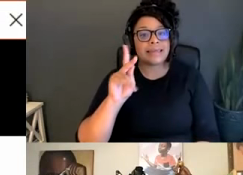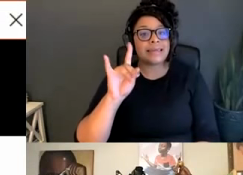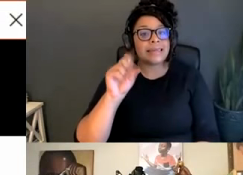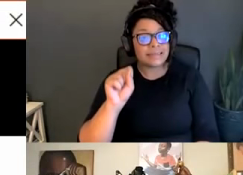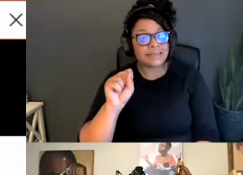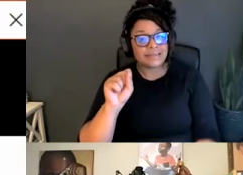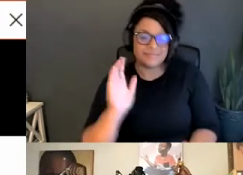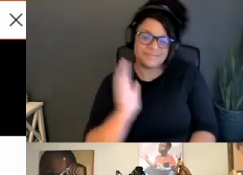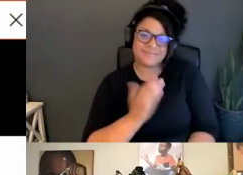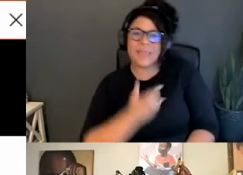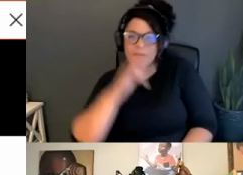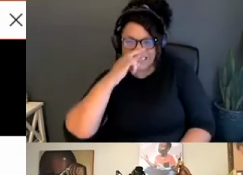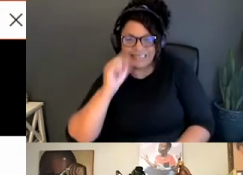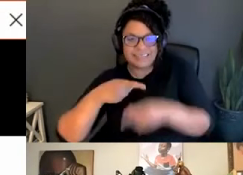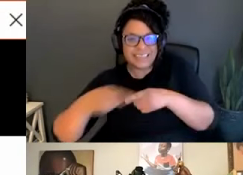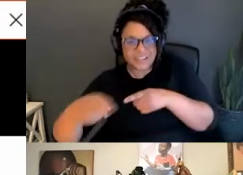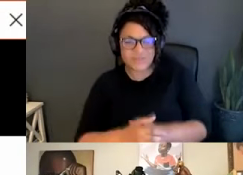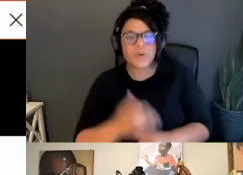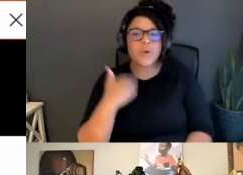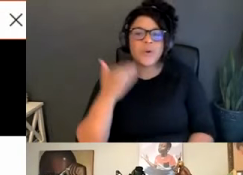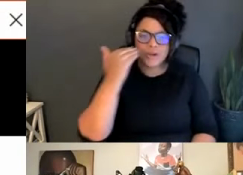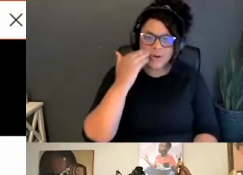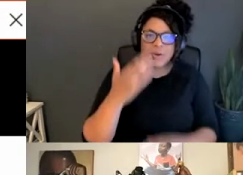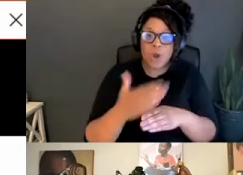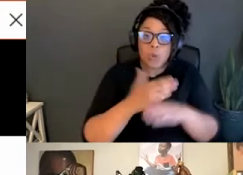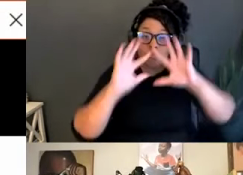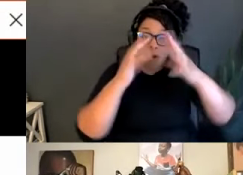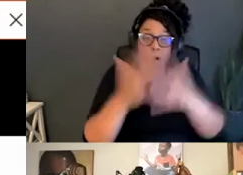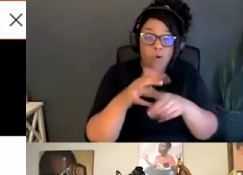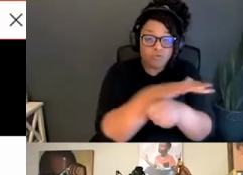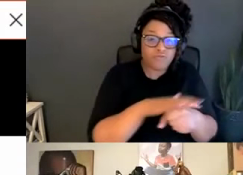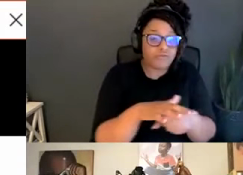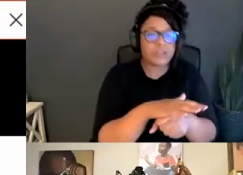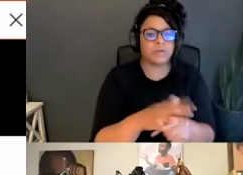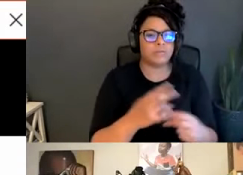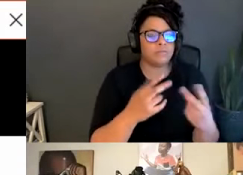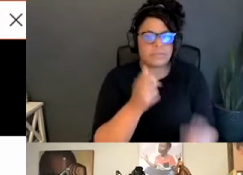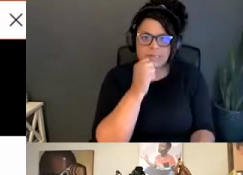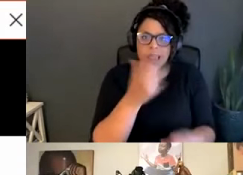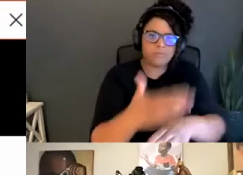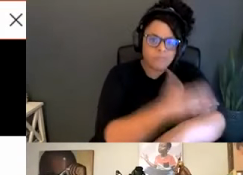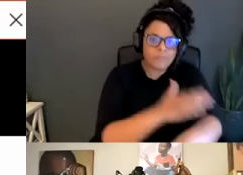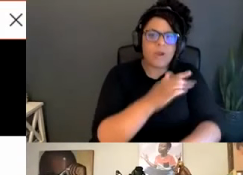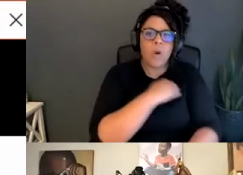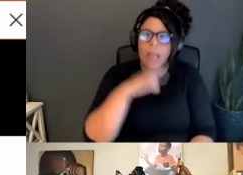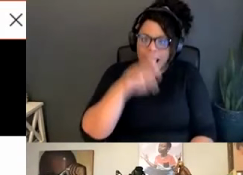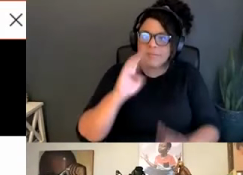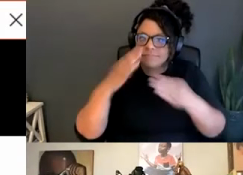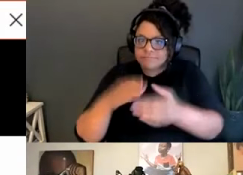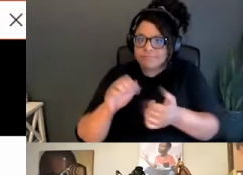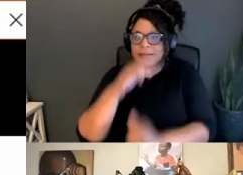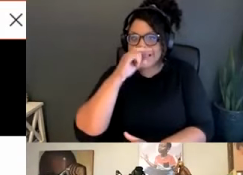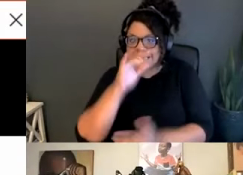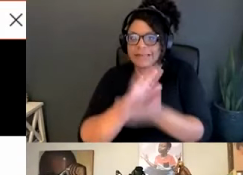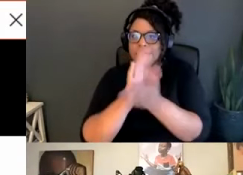kids initiative. So we know we can improve the health of the region if we are not looking at the way our kiddos are set up for